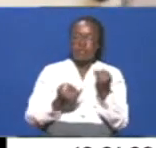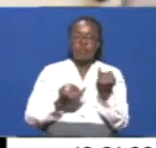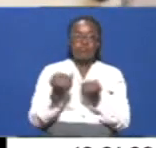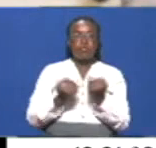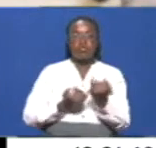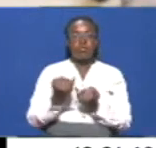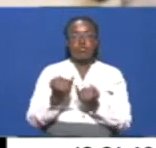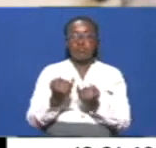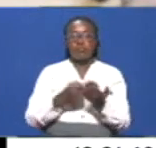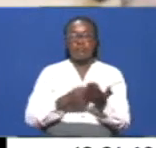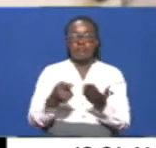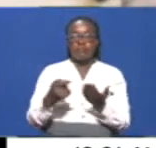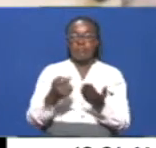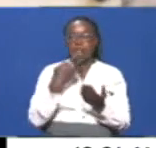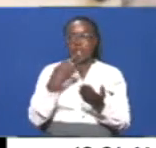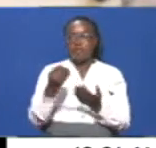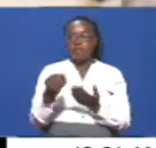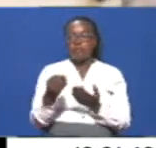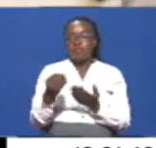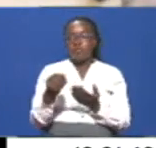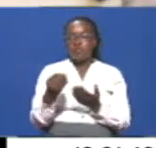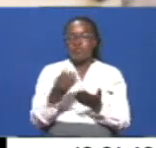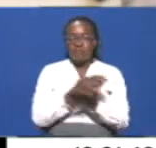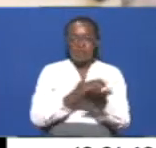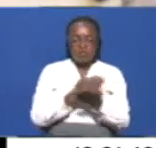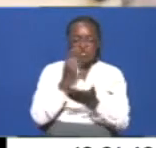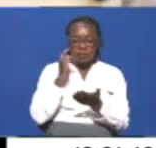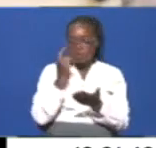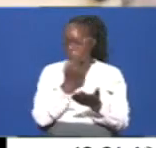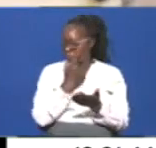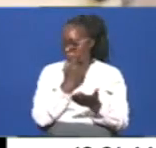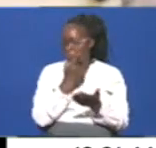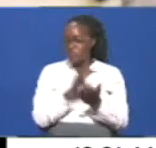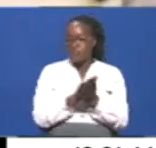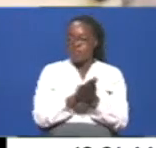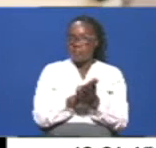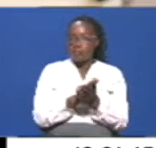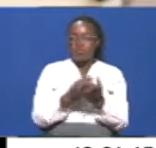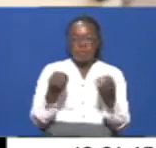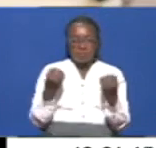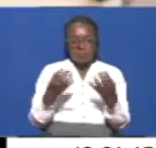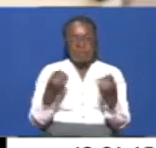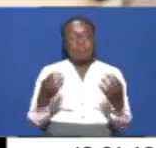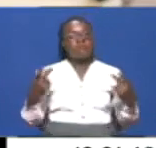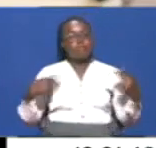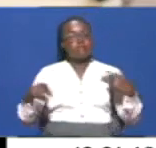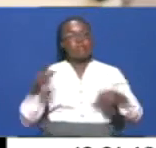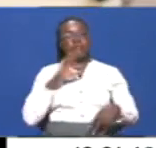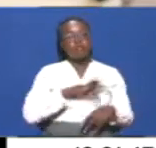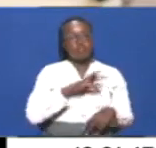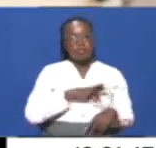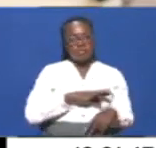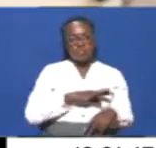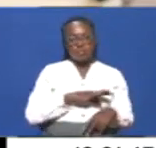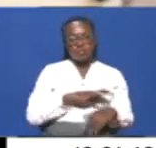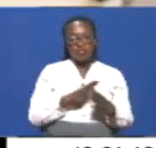have performed 300 cataract surgeries, and a lot of patients will benefit from this, because so far we've